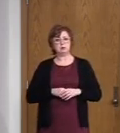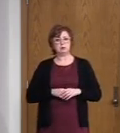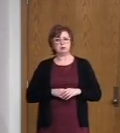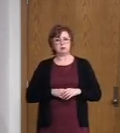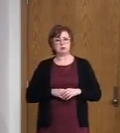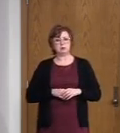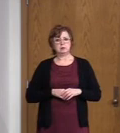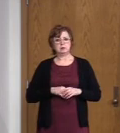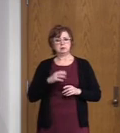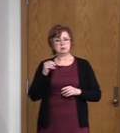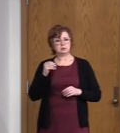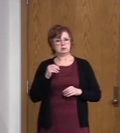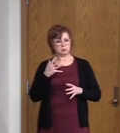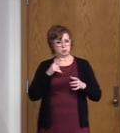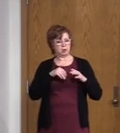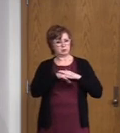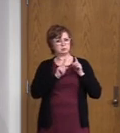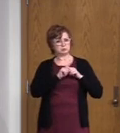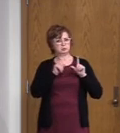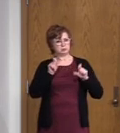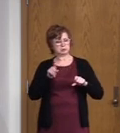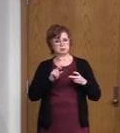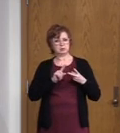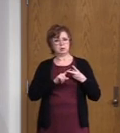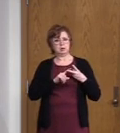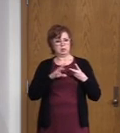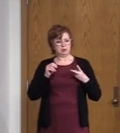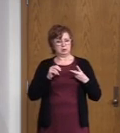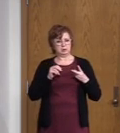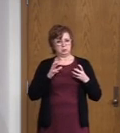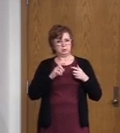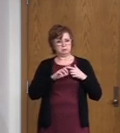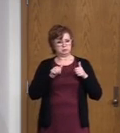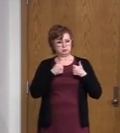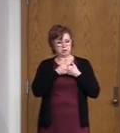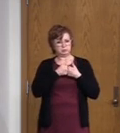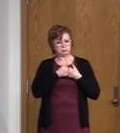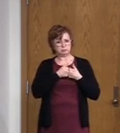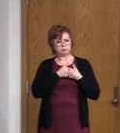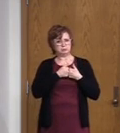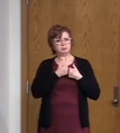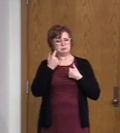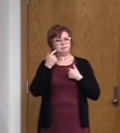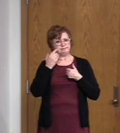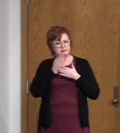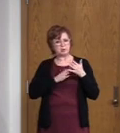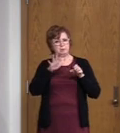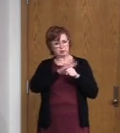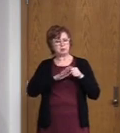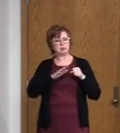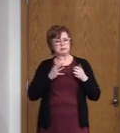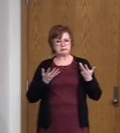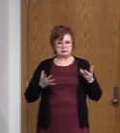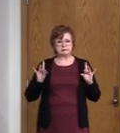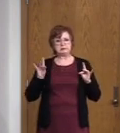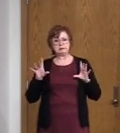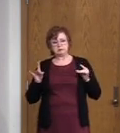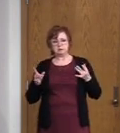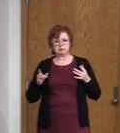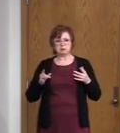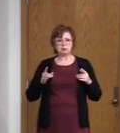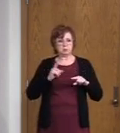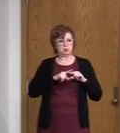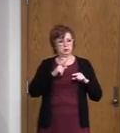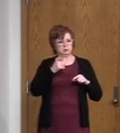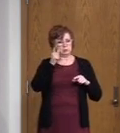to get there. If there are some challenges or there are some spaces in rural or remote communities that are not getting it, we